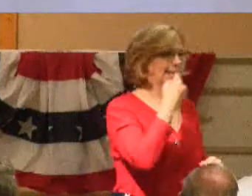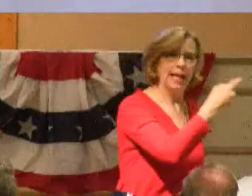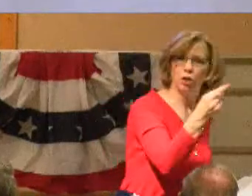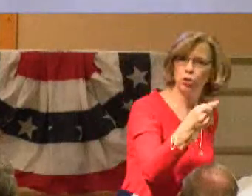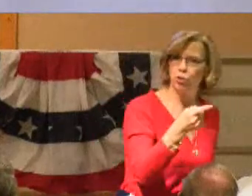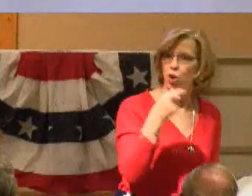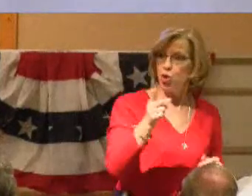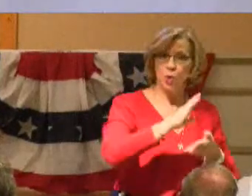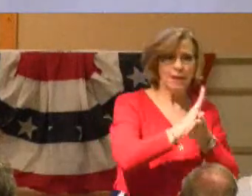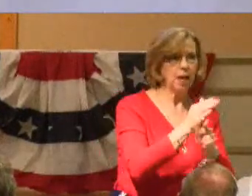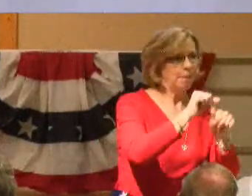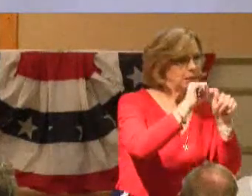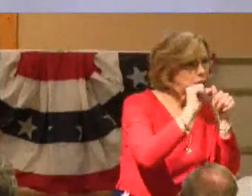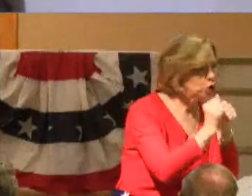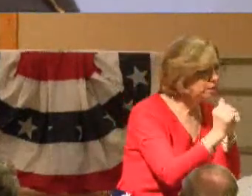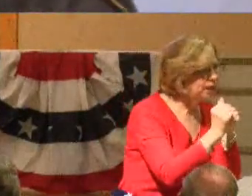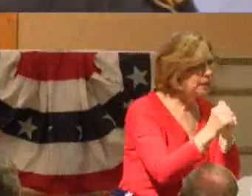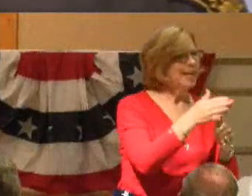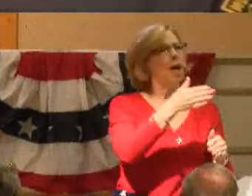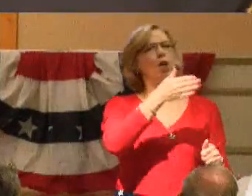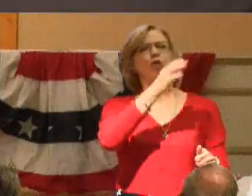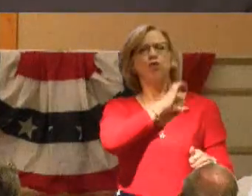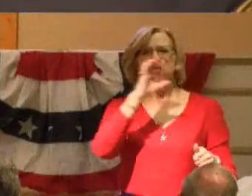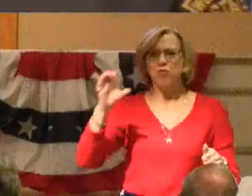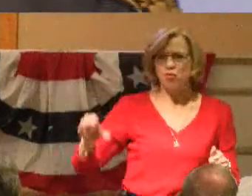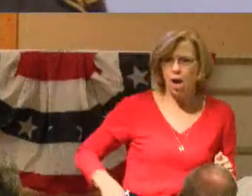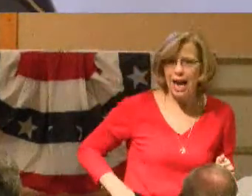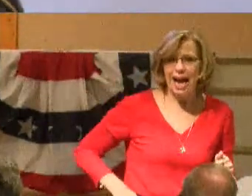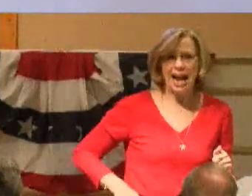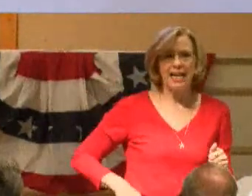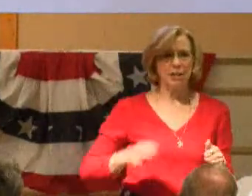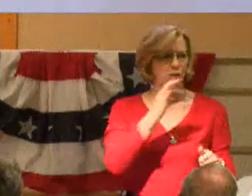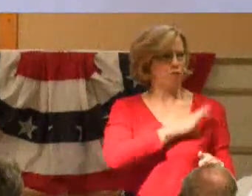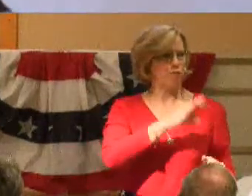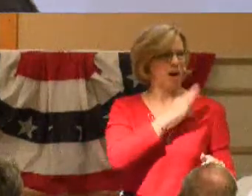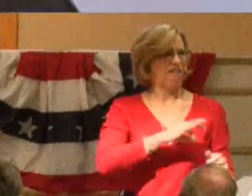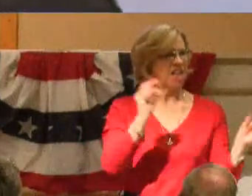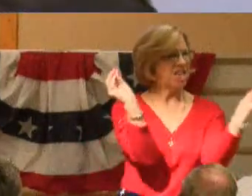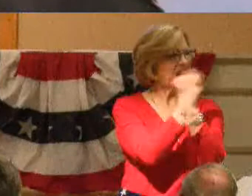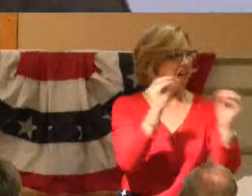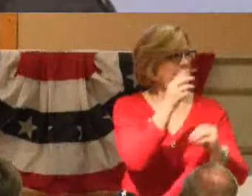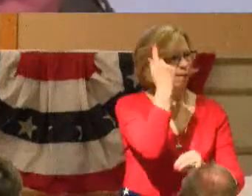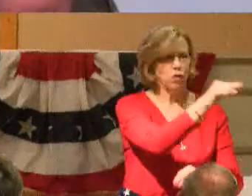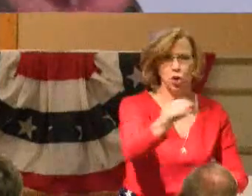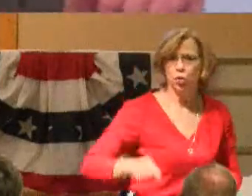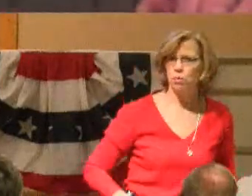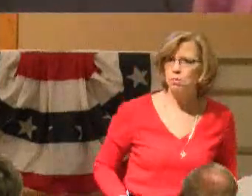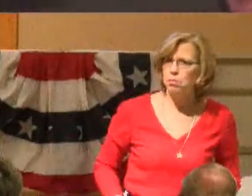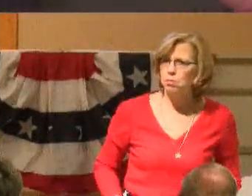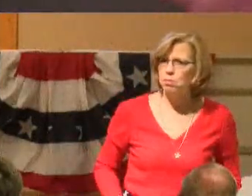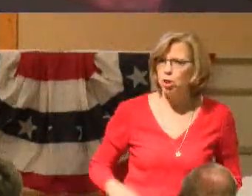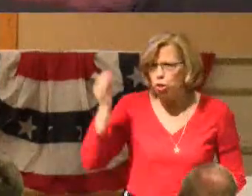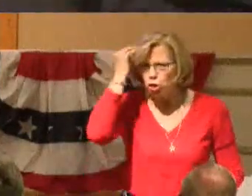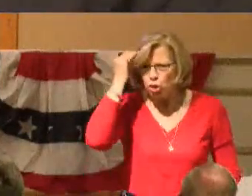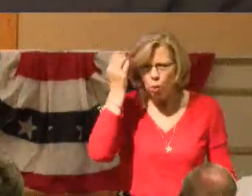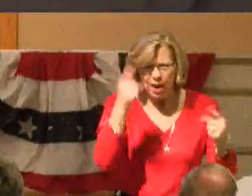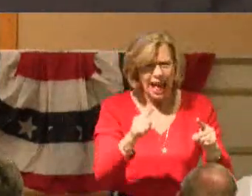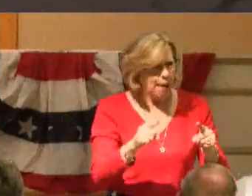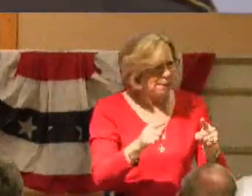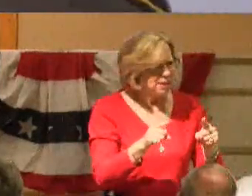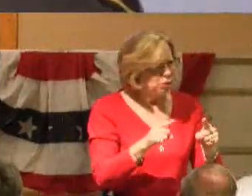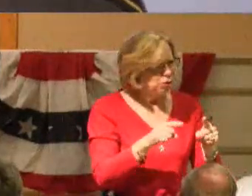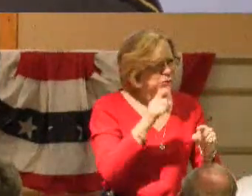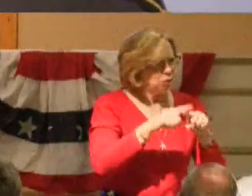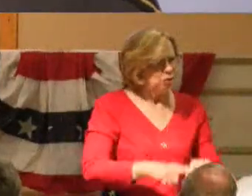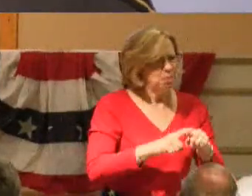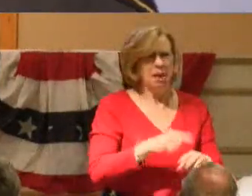ye be circumcised, Christ shall profit you nothing. Do you know what happens when you depend on the world